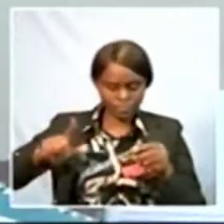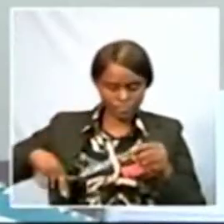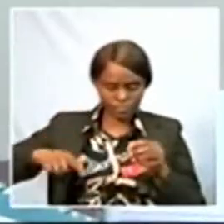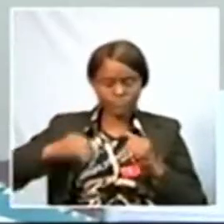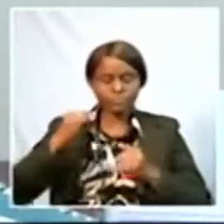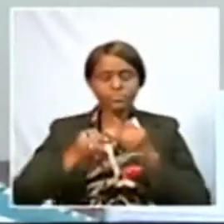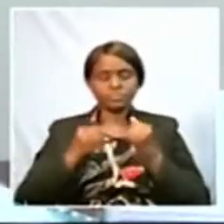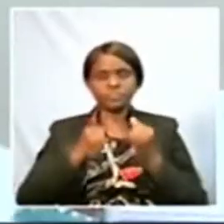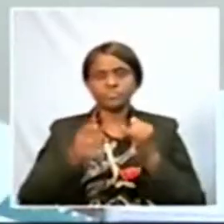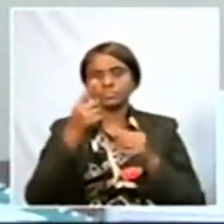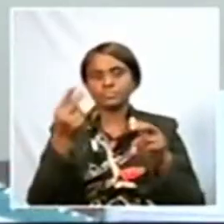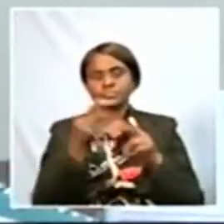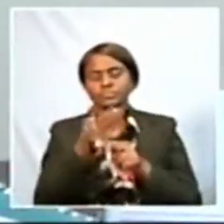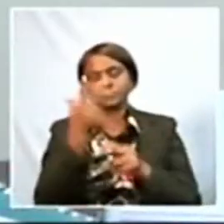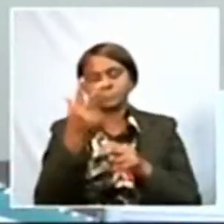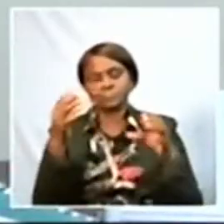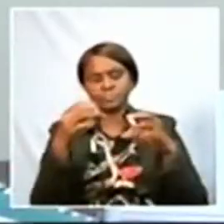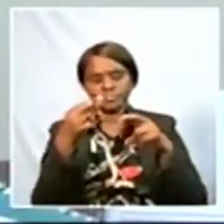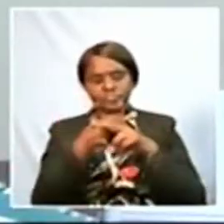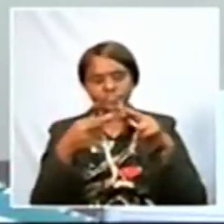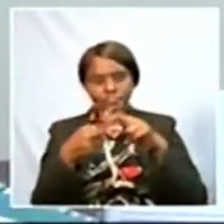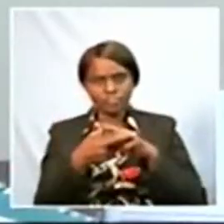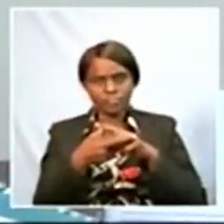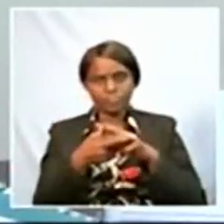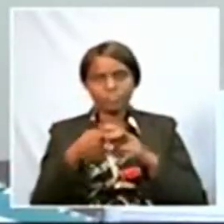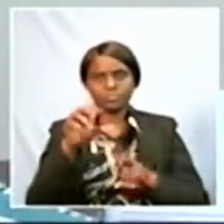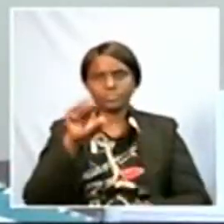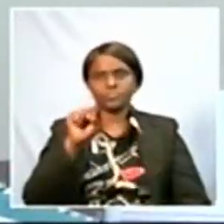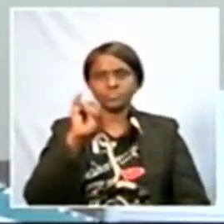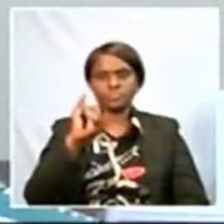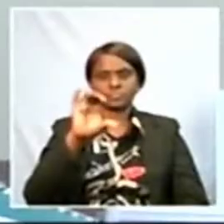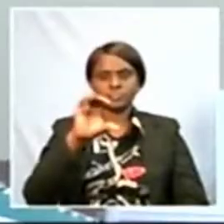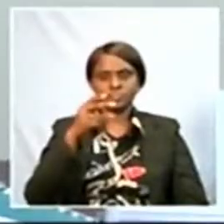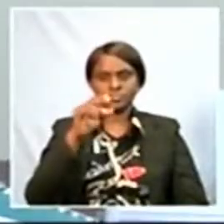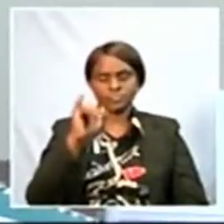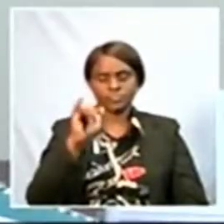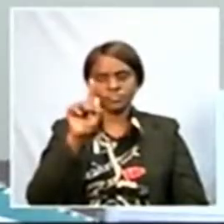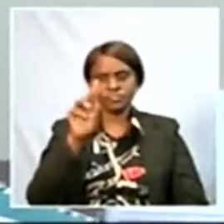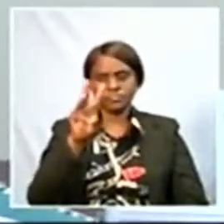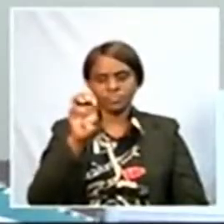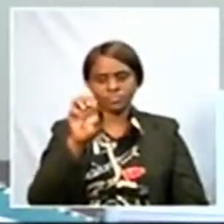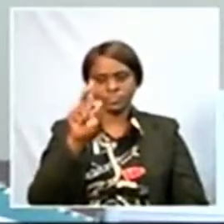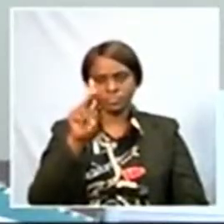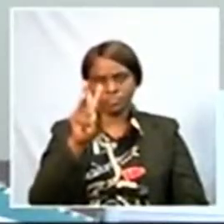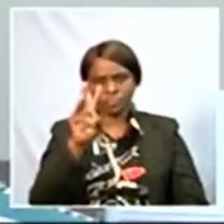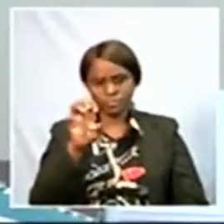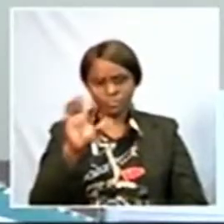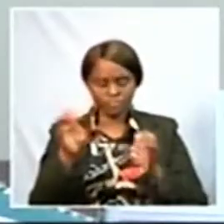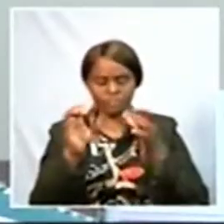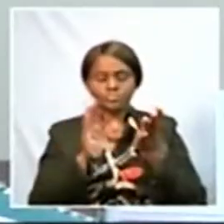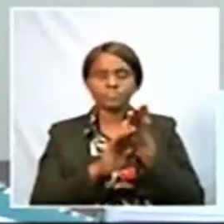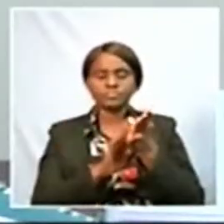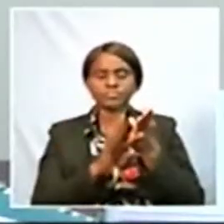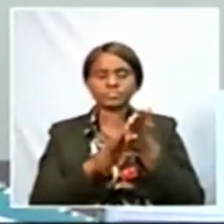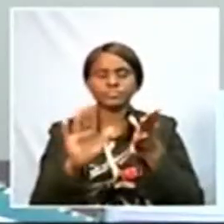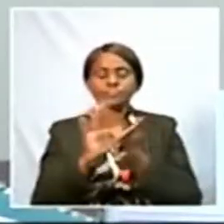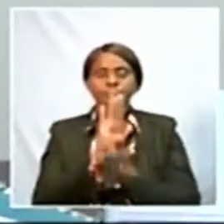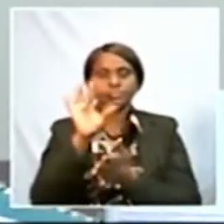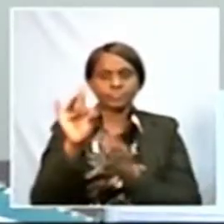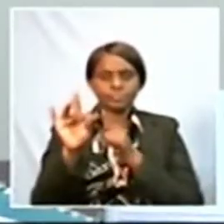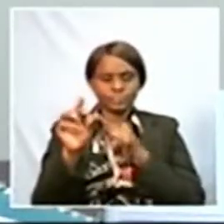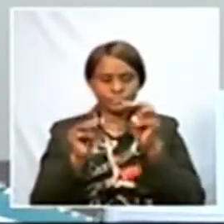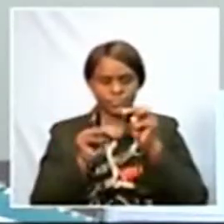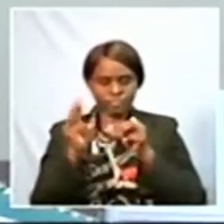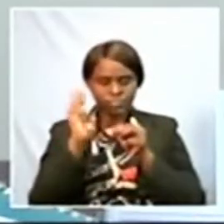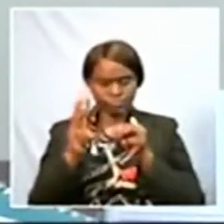of a 1x3 classroom block at Sichikwenkwe Community School. On page 8, cause of query.